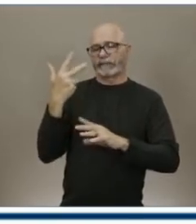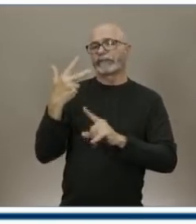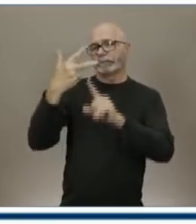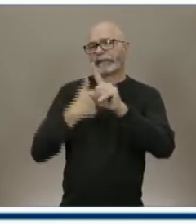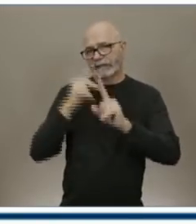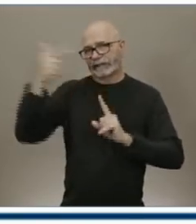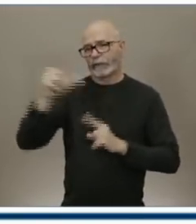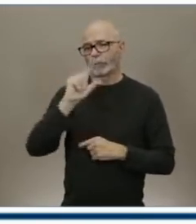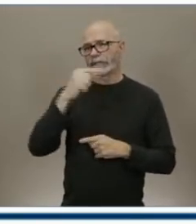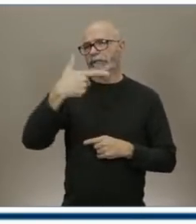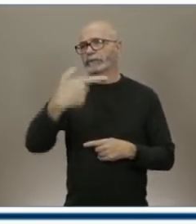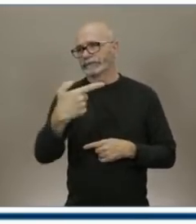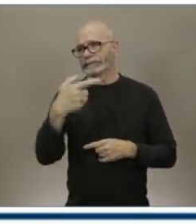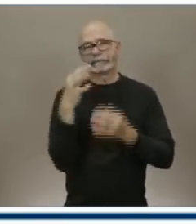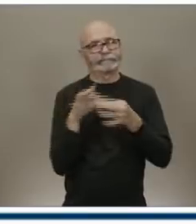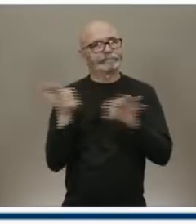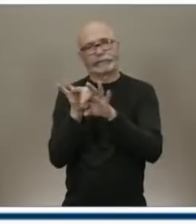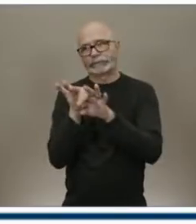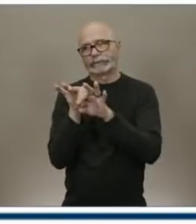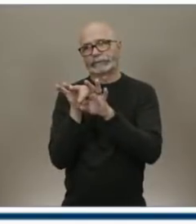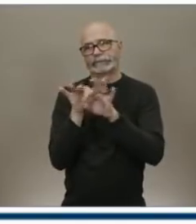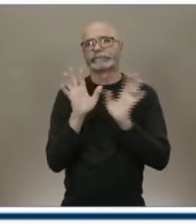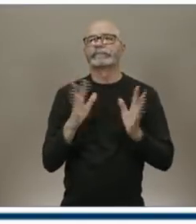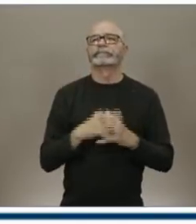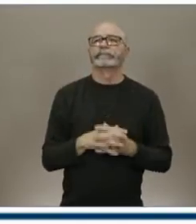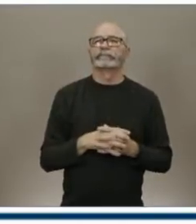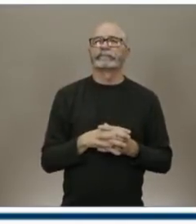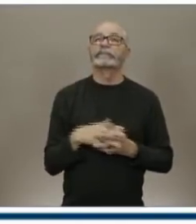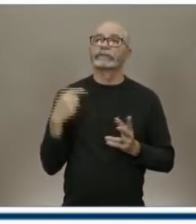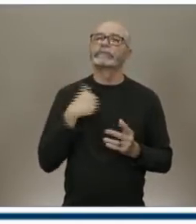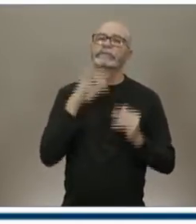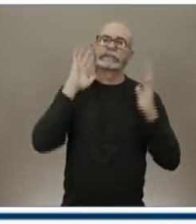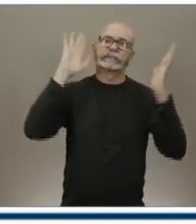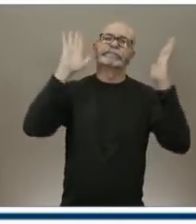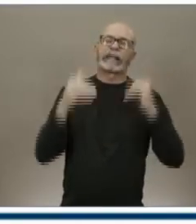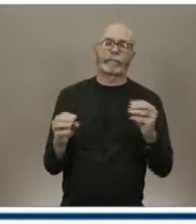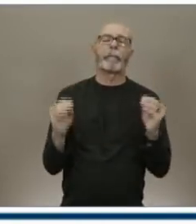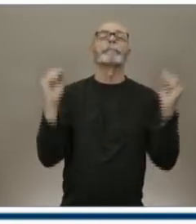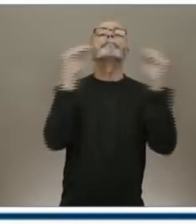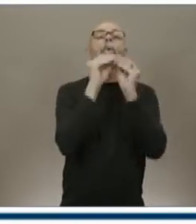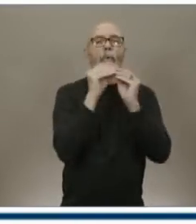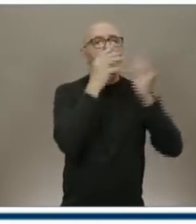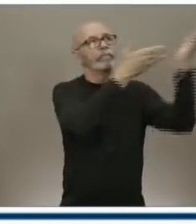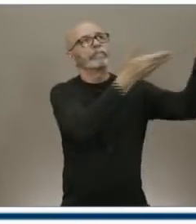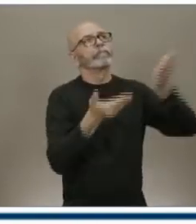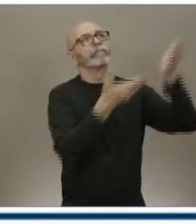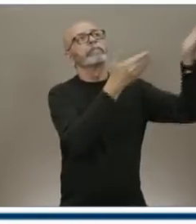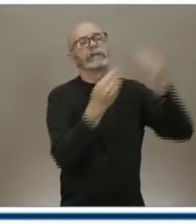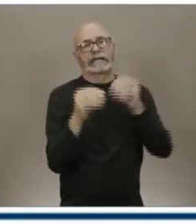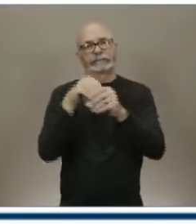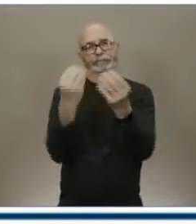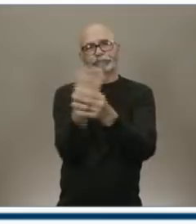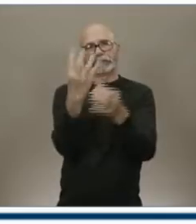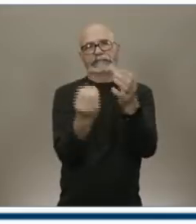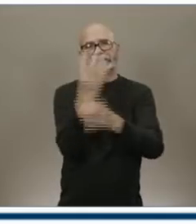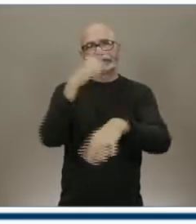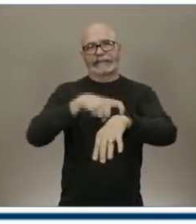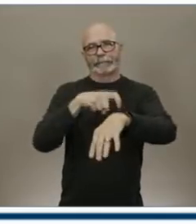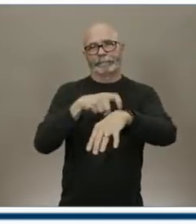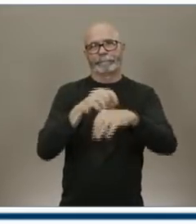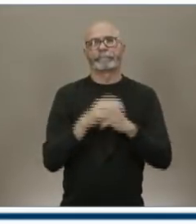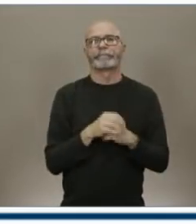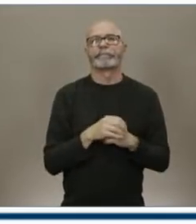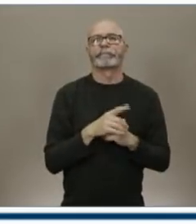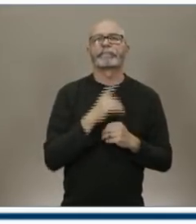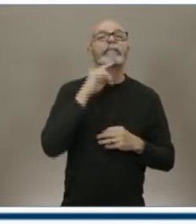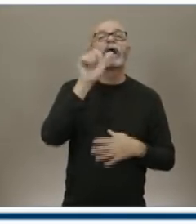spring, we expect to start receiving greater amounts of vaccine, meaning that we'll be able to move to other healthcare workers and essential workers. And